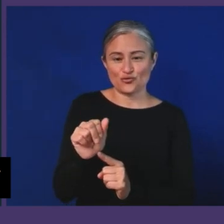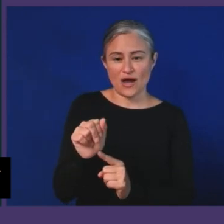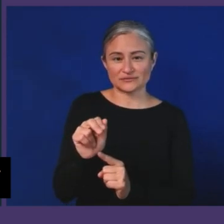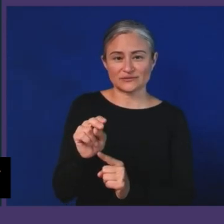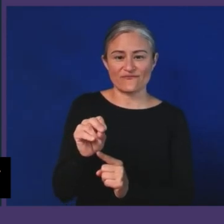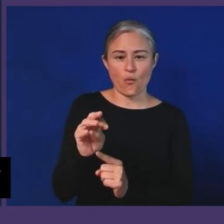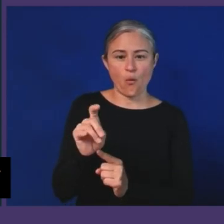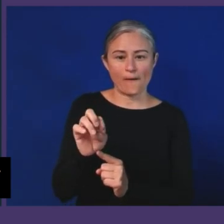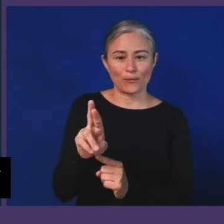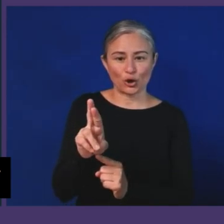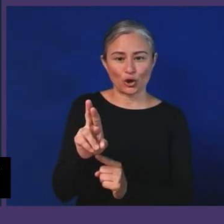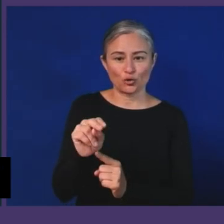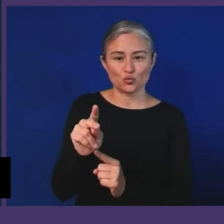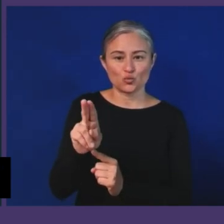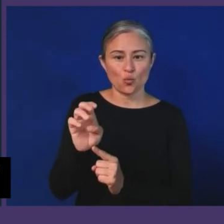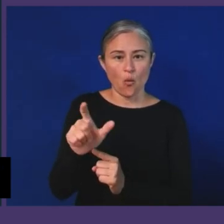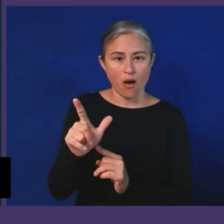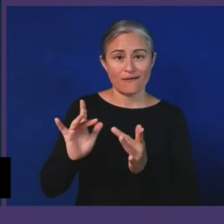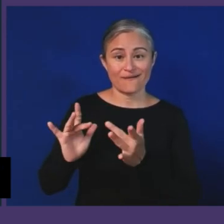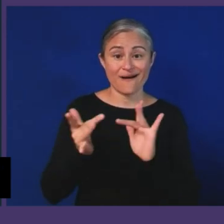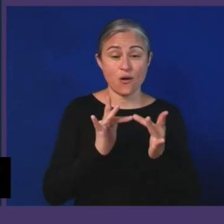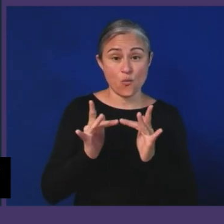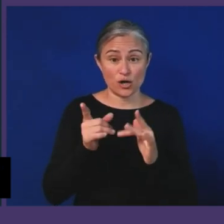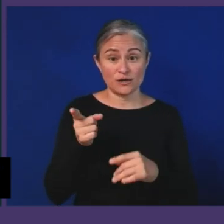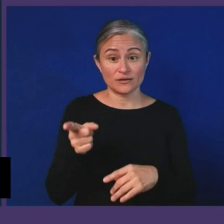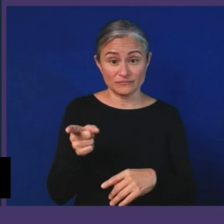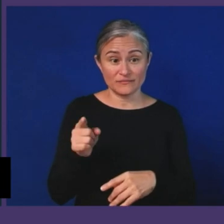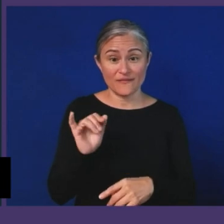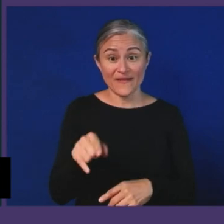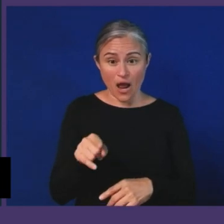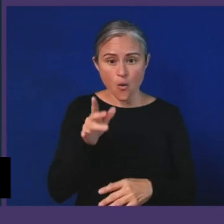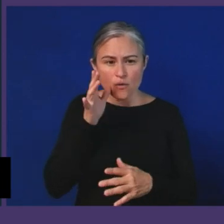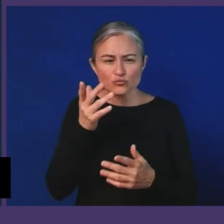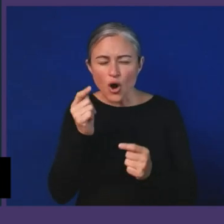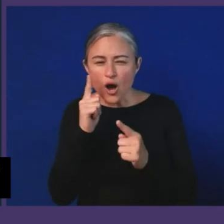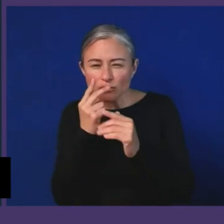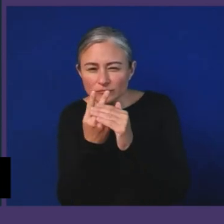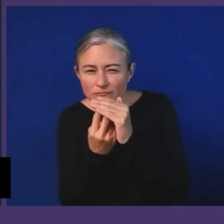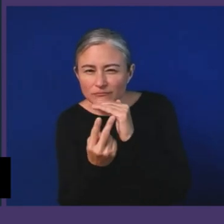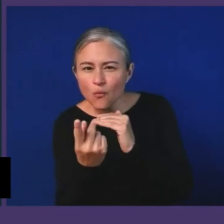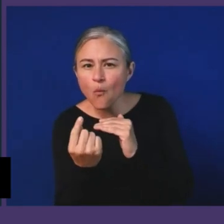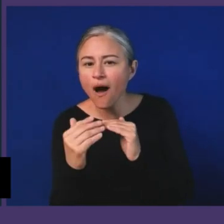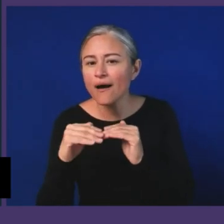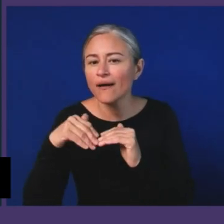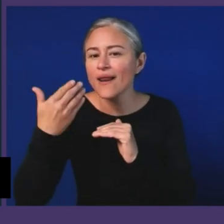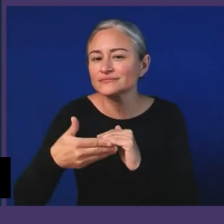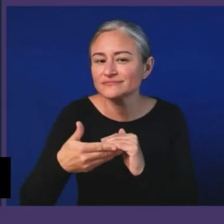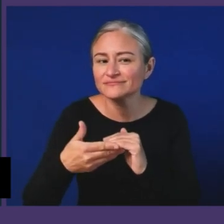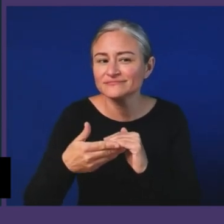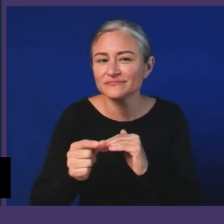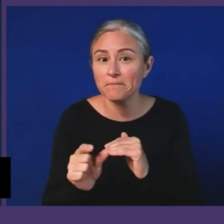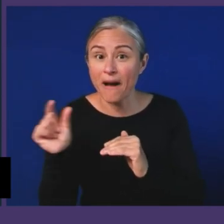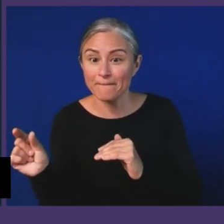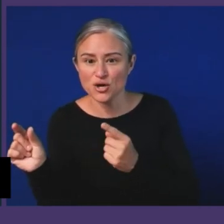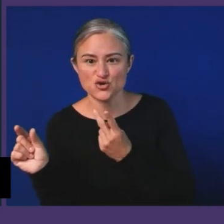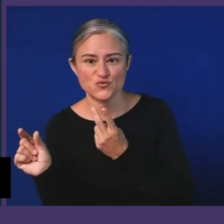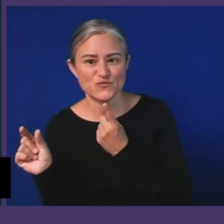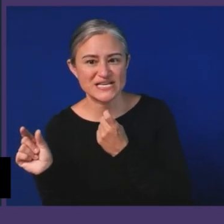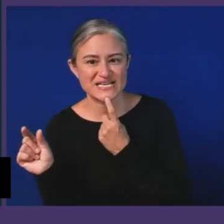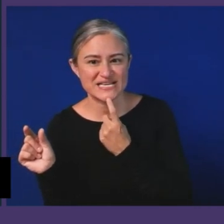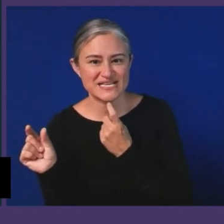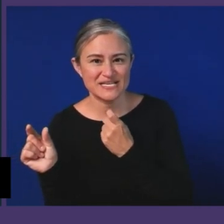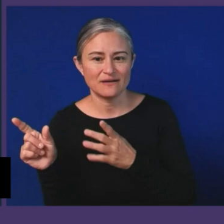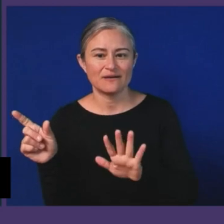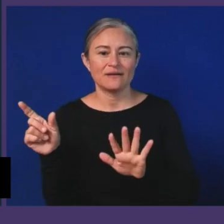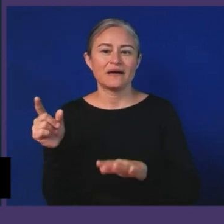predict the next token in the sequence, in this case in red. Now the transformer, I don't have too much time to unfortunately go into the full details of this neural network architecture,